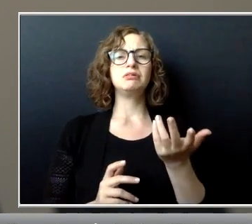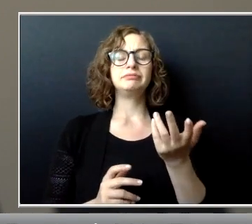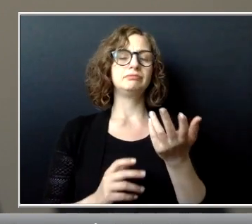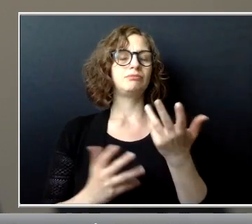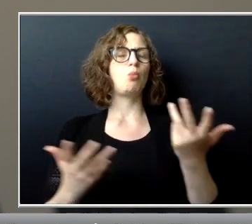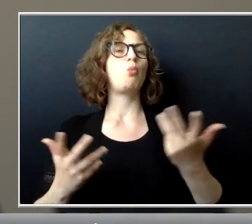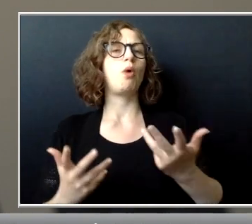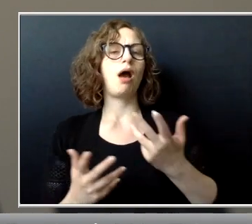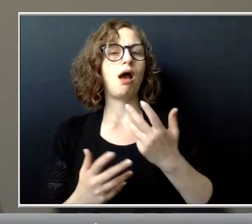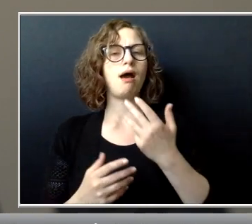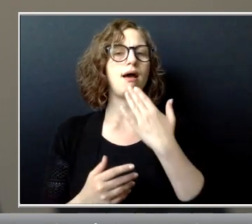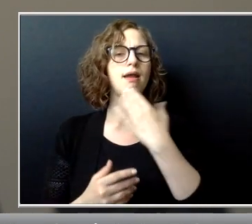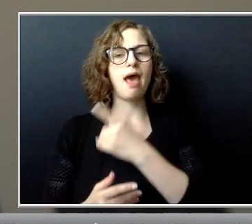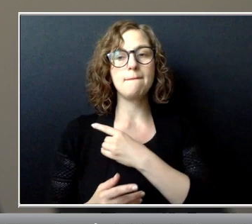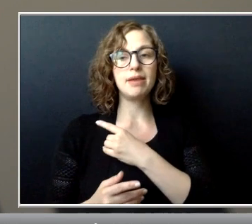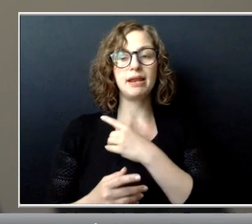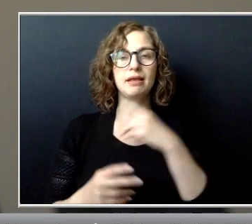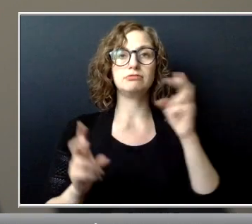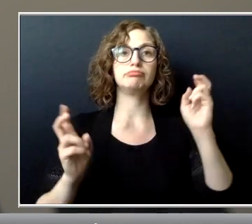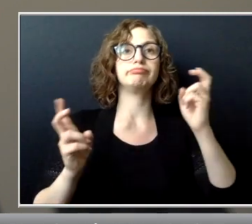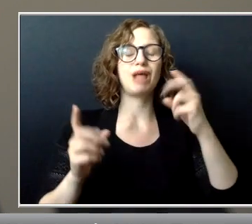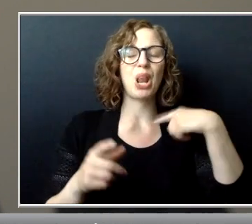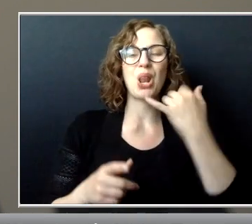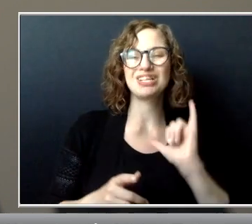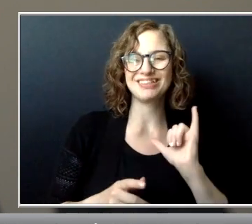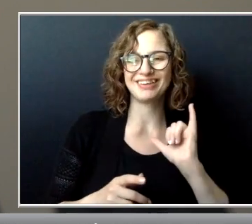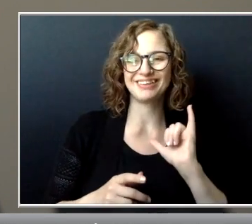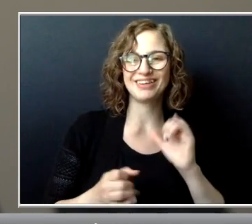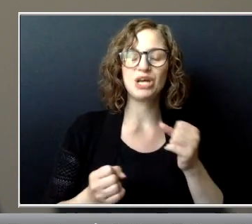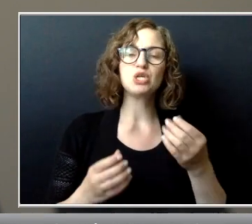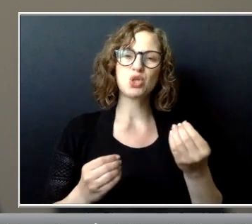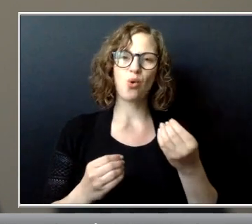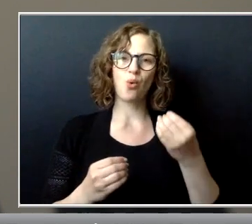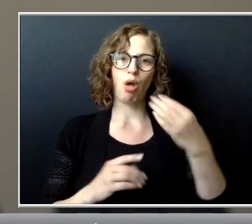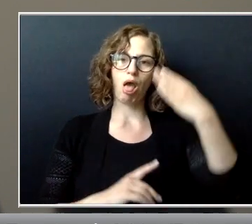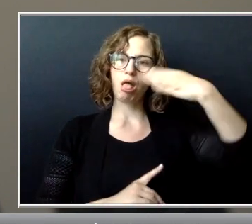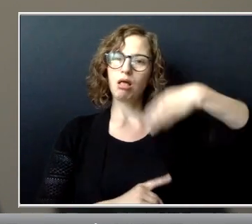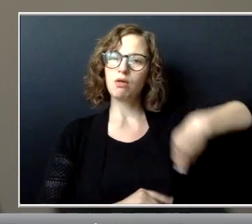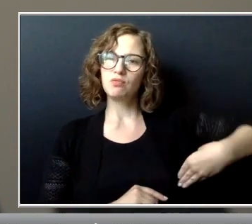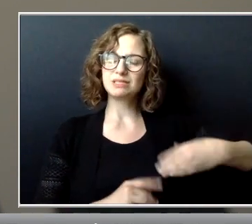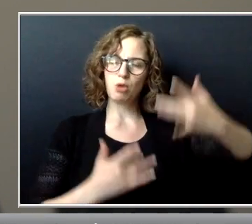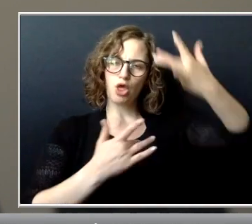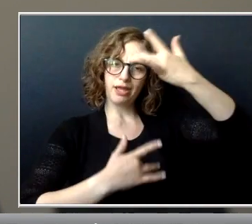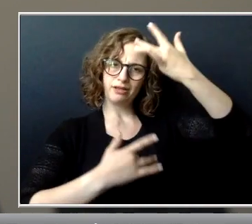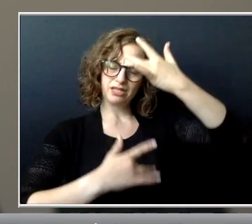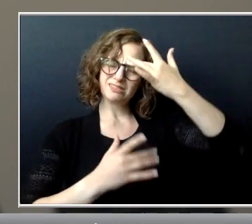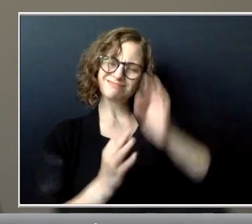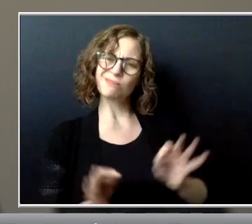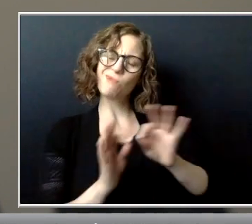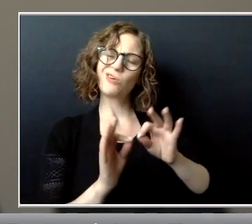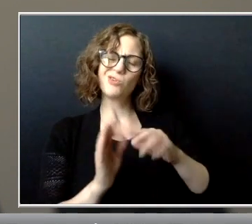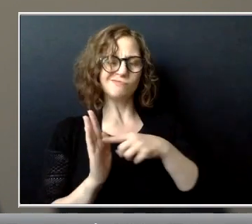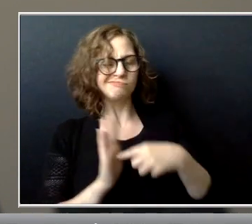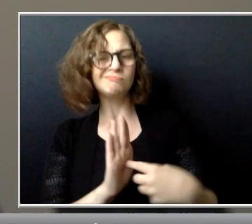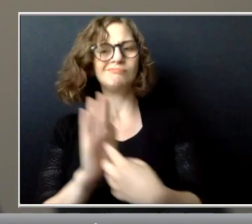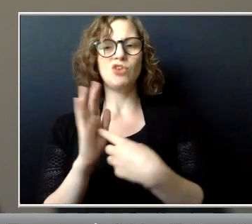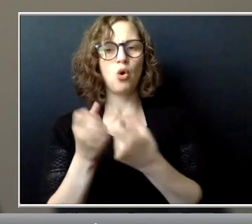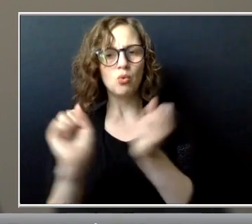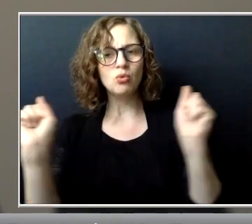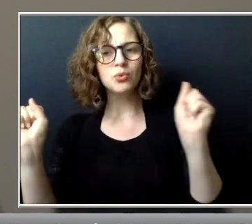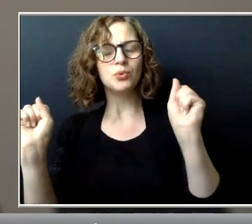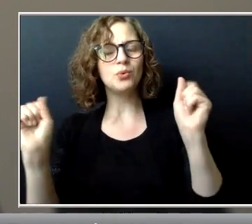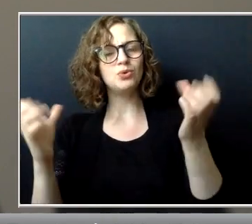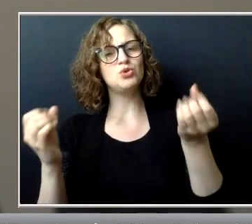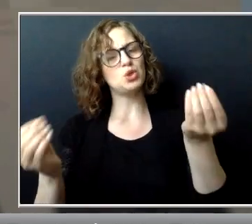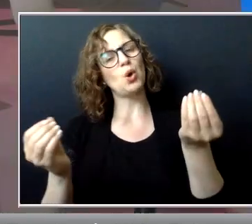So I think it's important to show your invisible illness when you can and inform people and kind of provide a new frame of mind